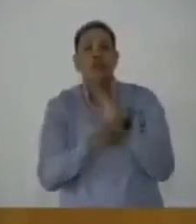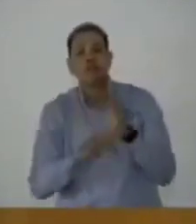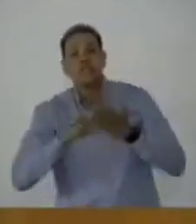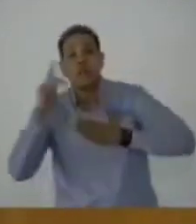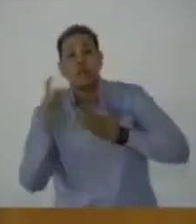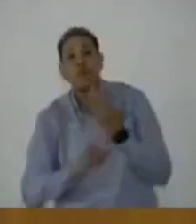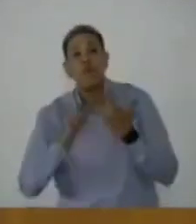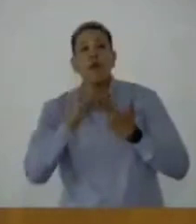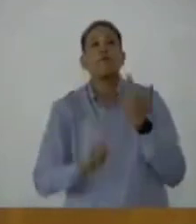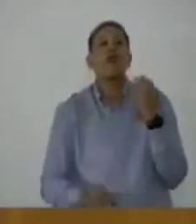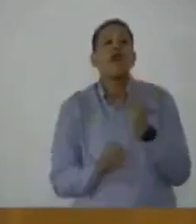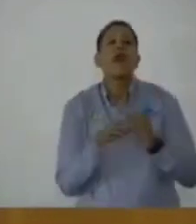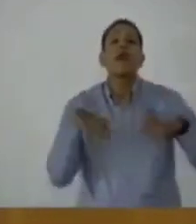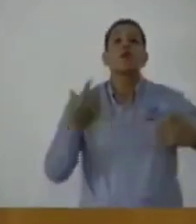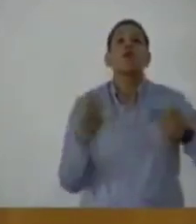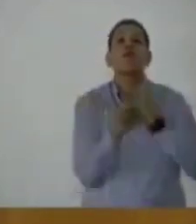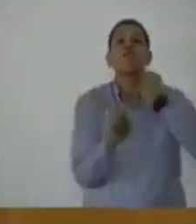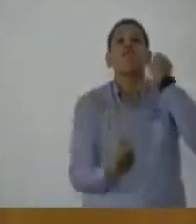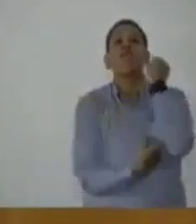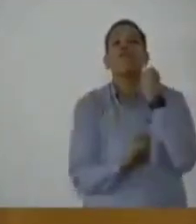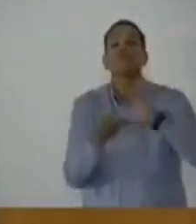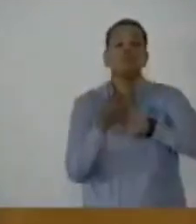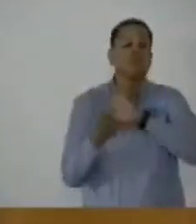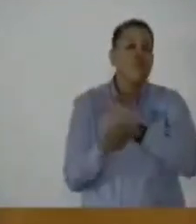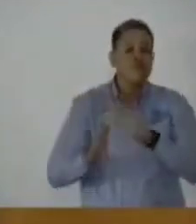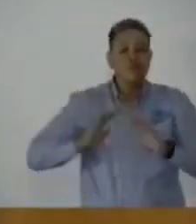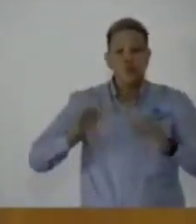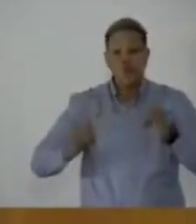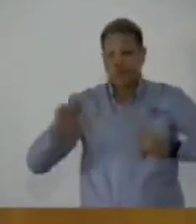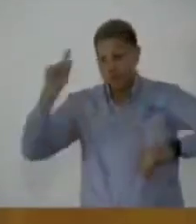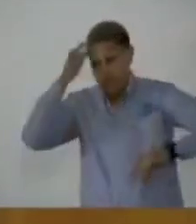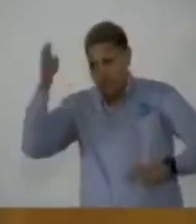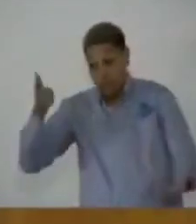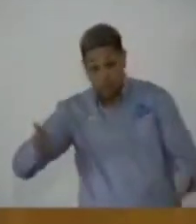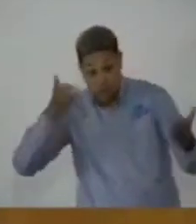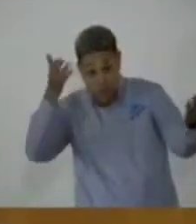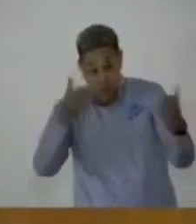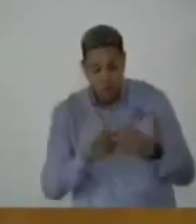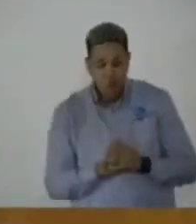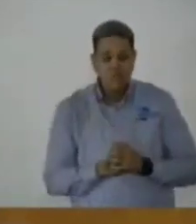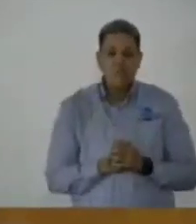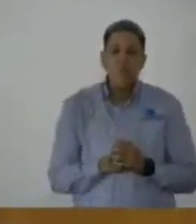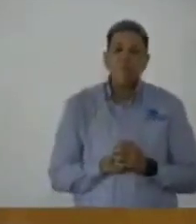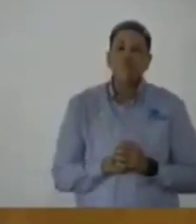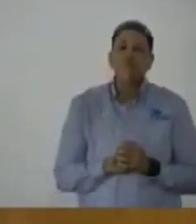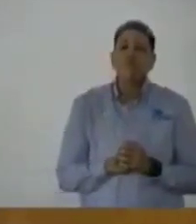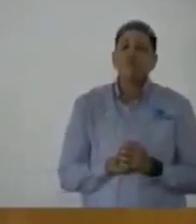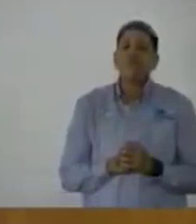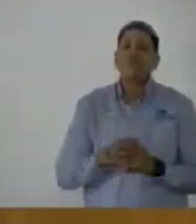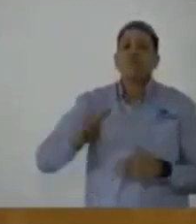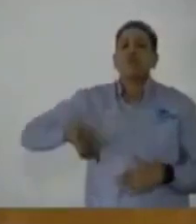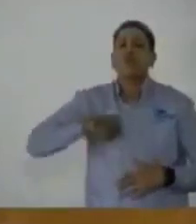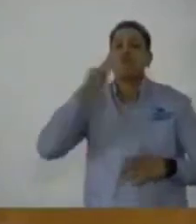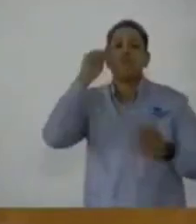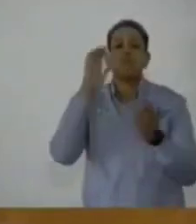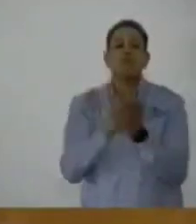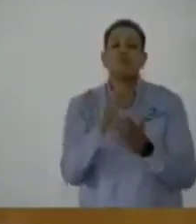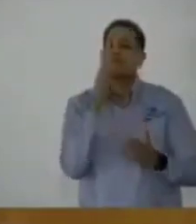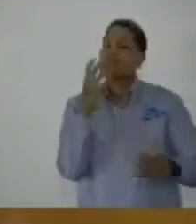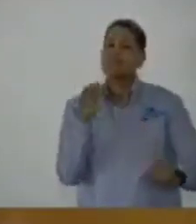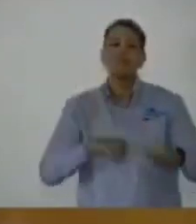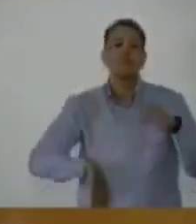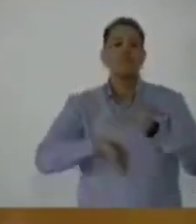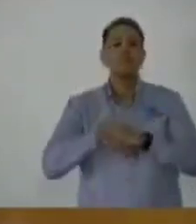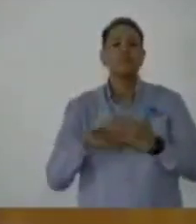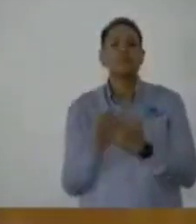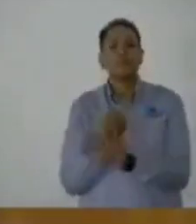programs, and the fundamental principles upon which the government proposed. We, I believe, are not getting maximum